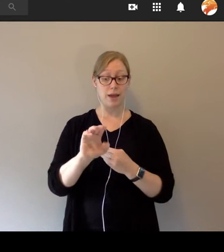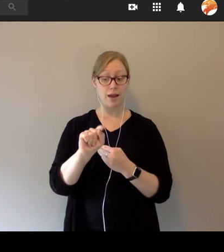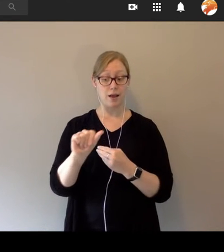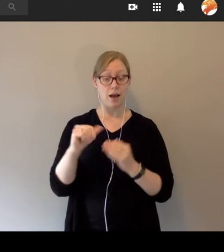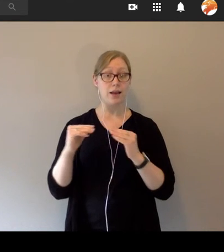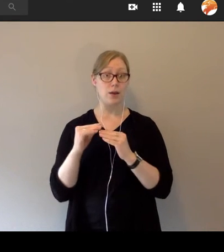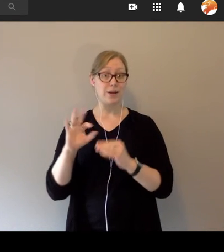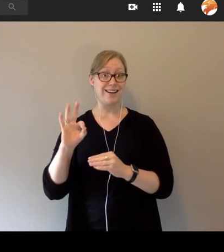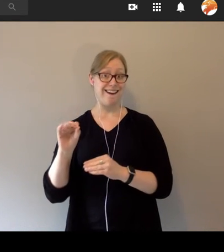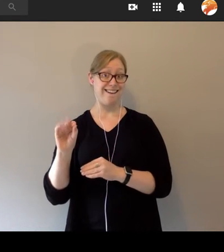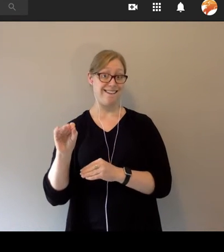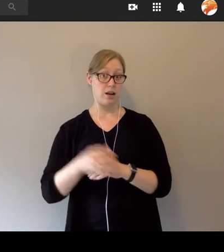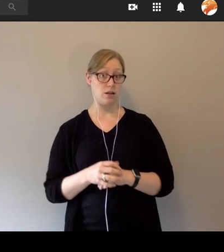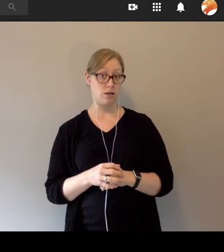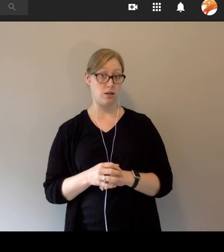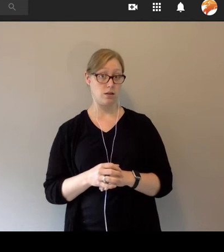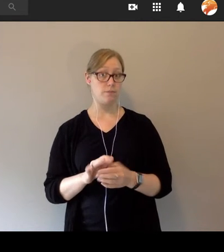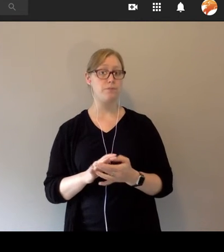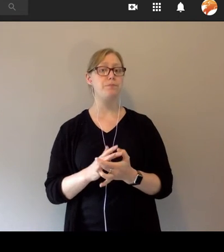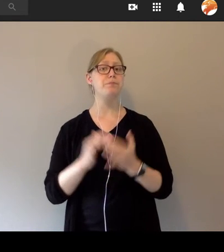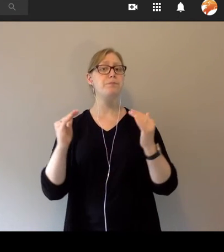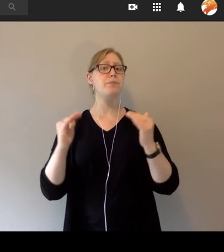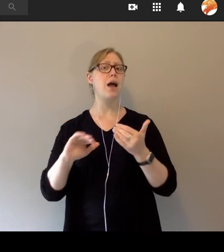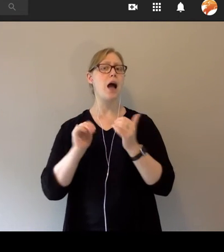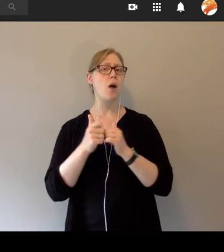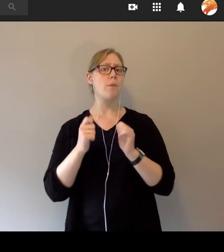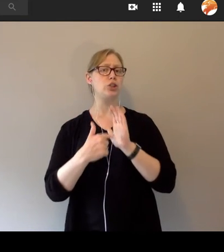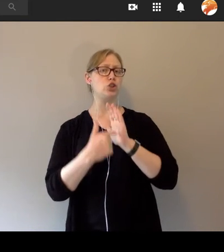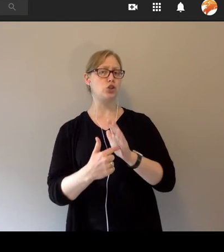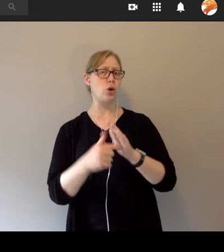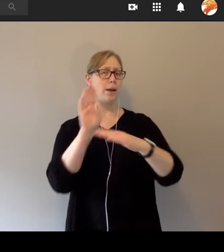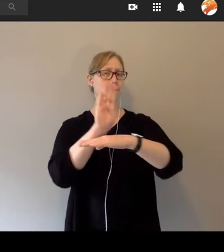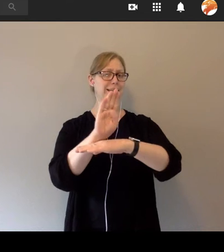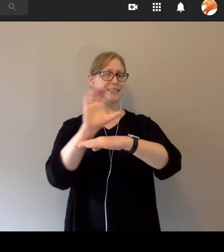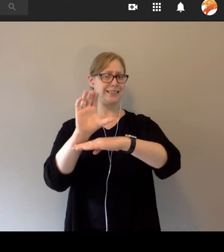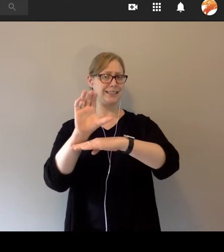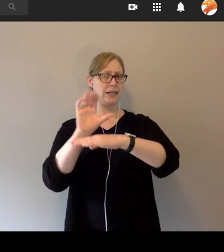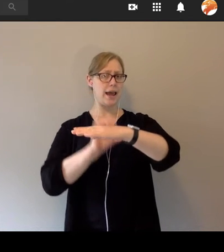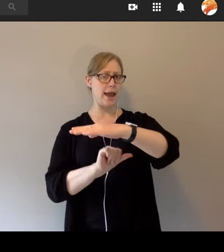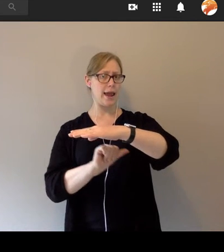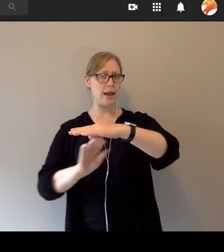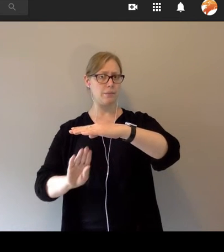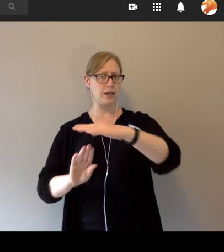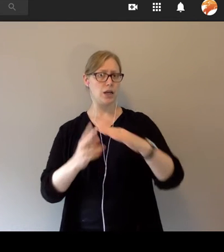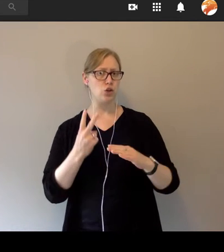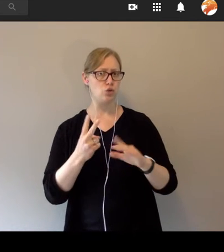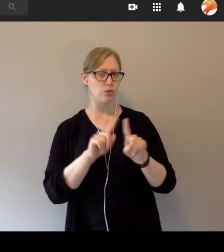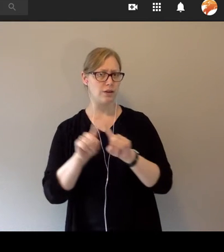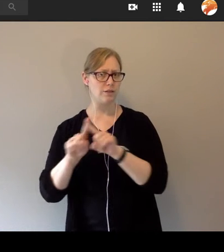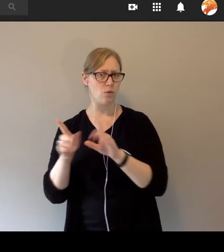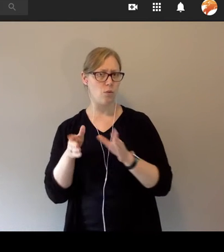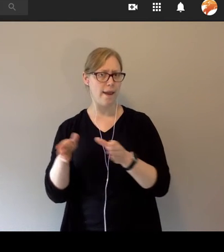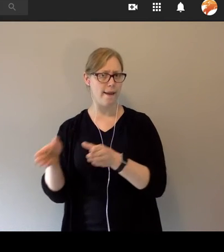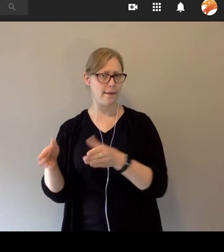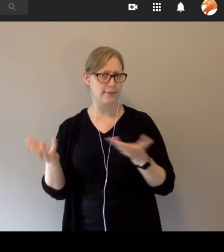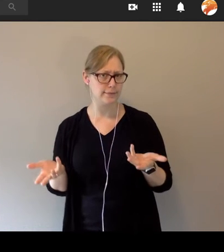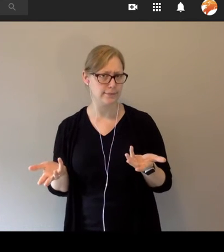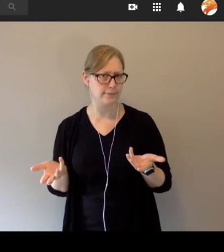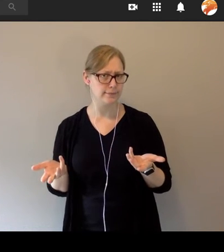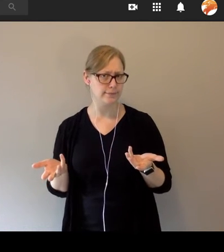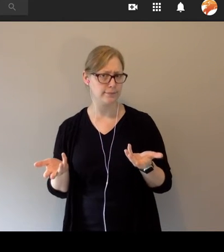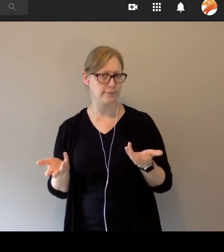The second question is, how can I show the ratio of BC in two different ways? Well, one way is